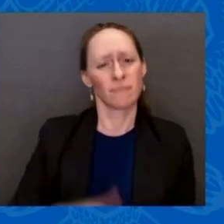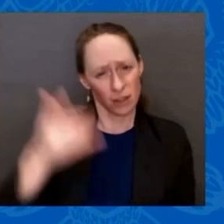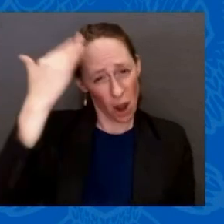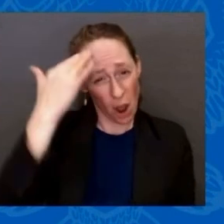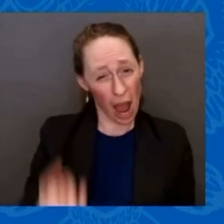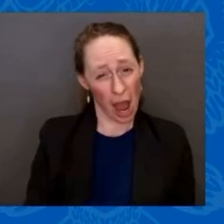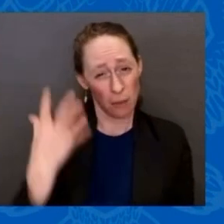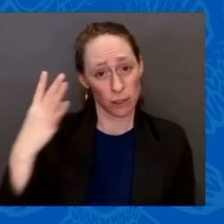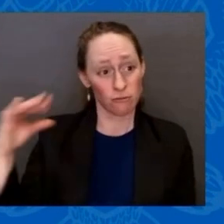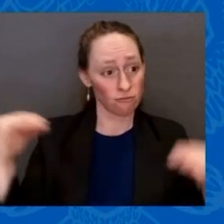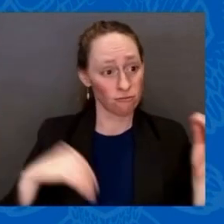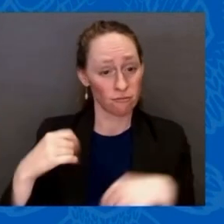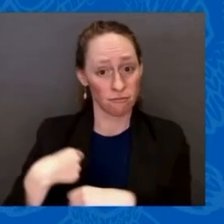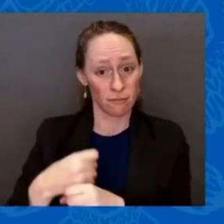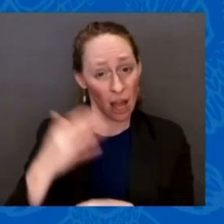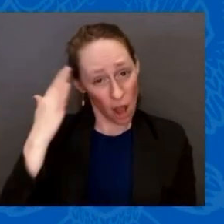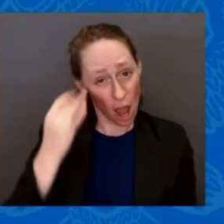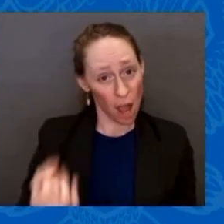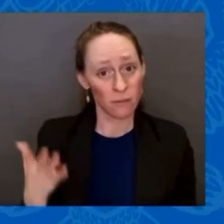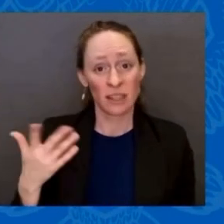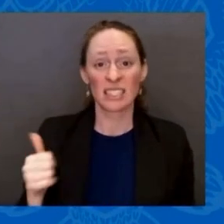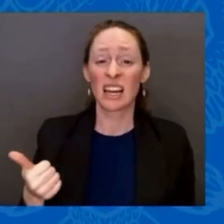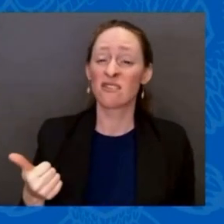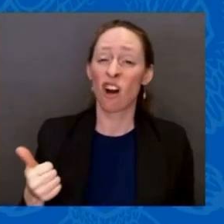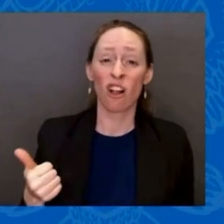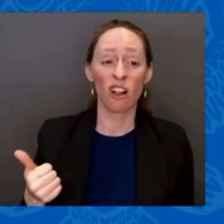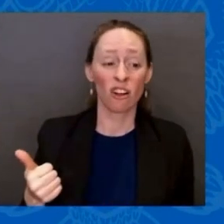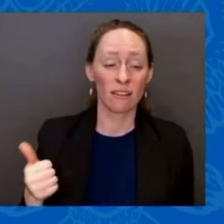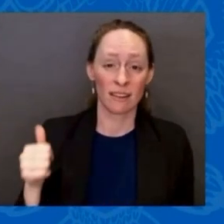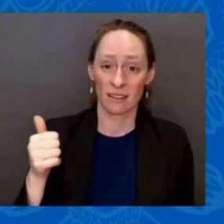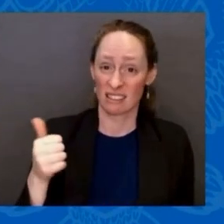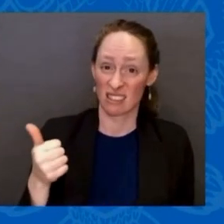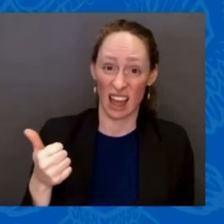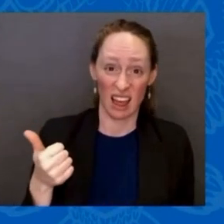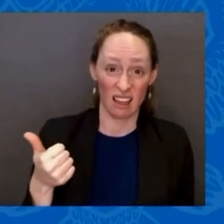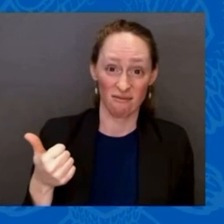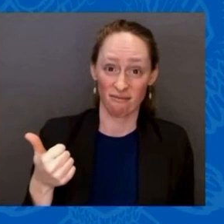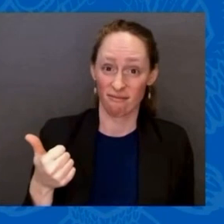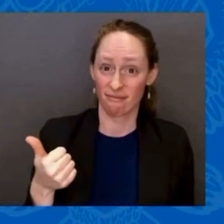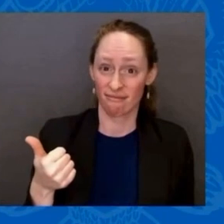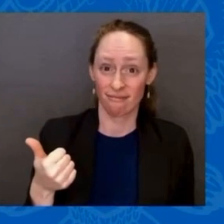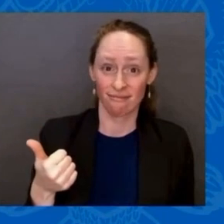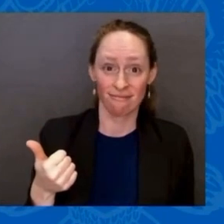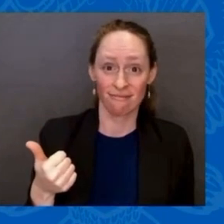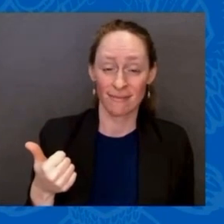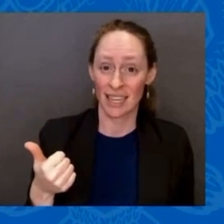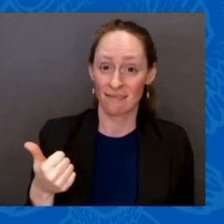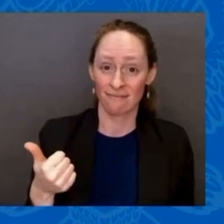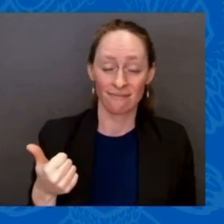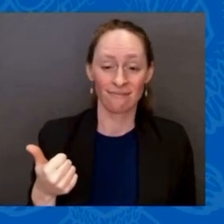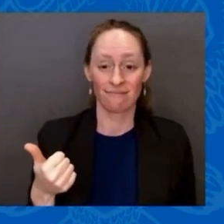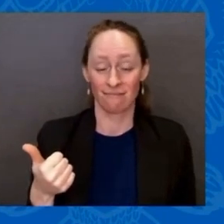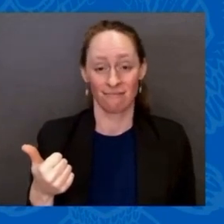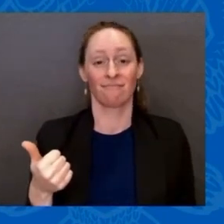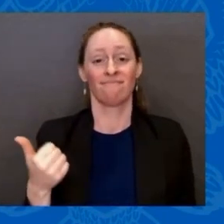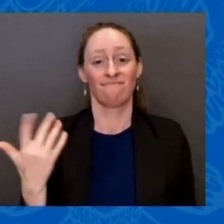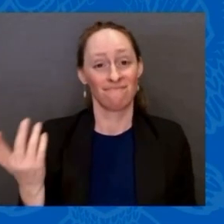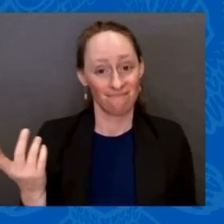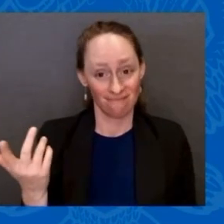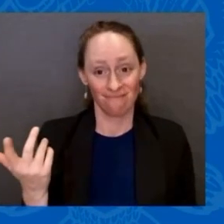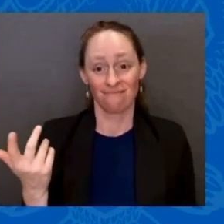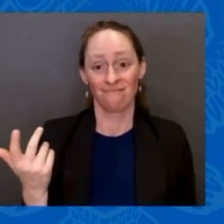12 total. And the guy who invented the insulin didn't even ask for a patent because he wanted everybody to have access to